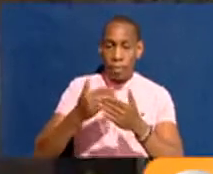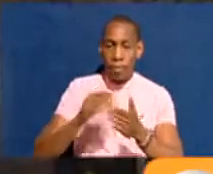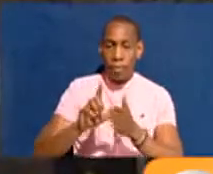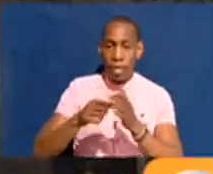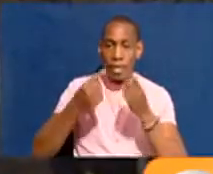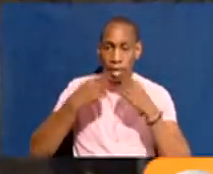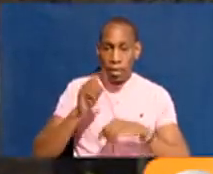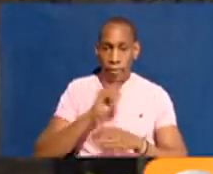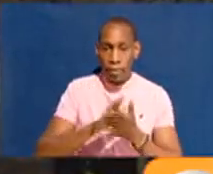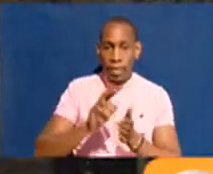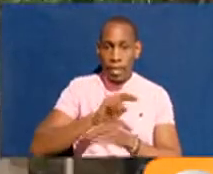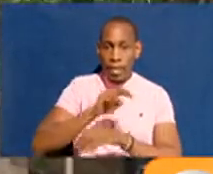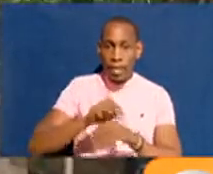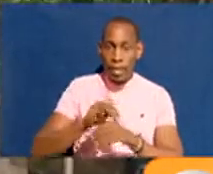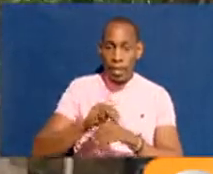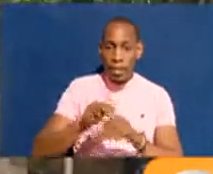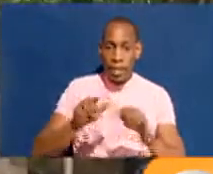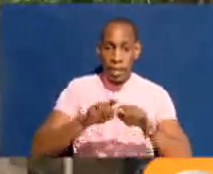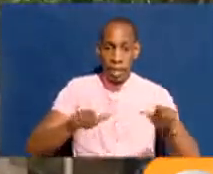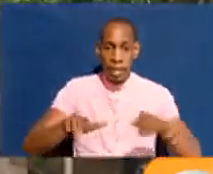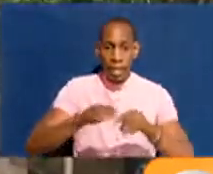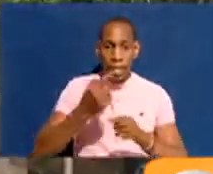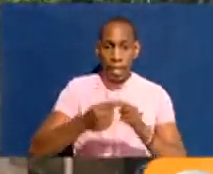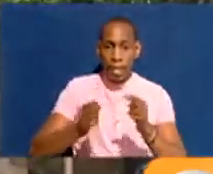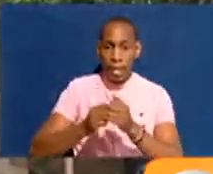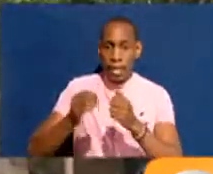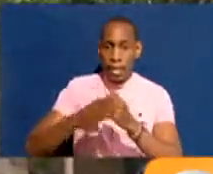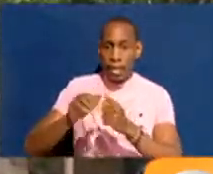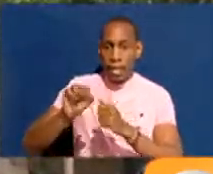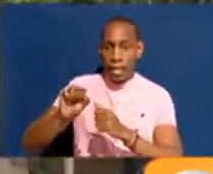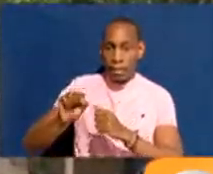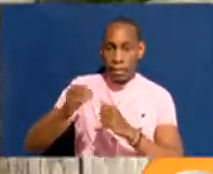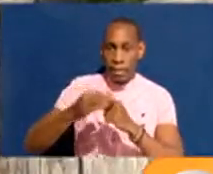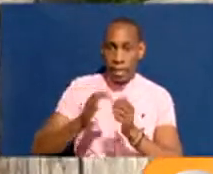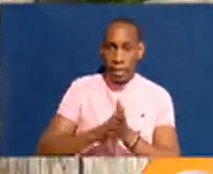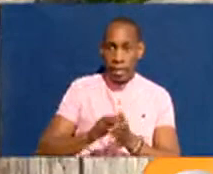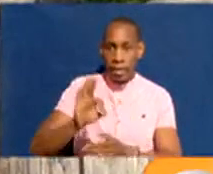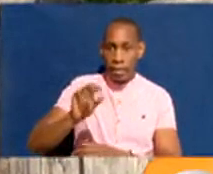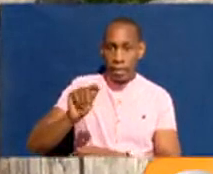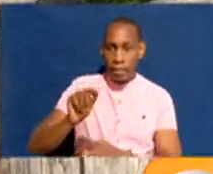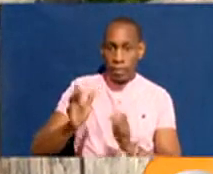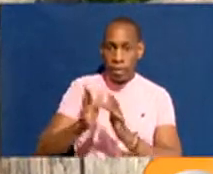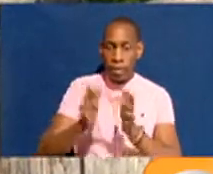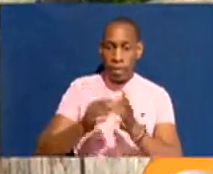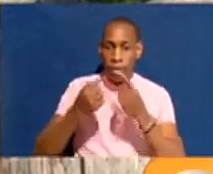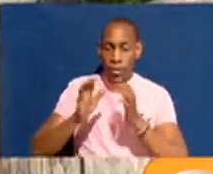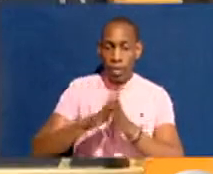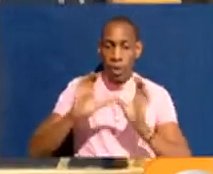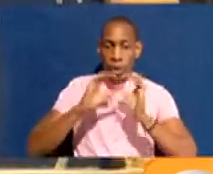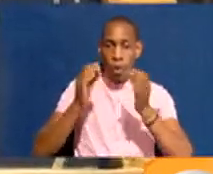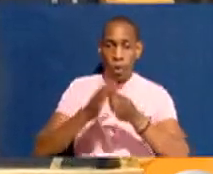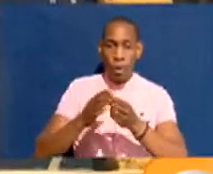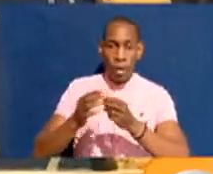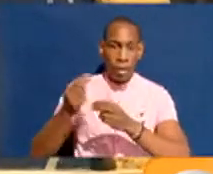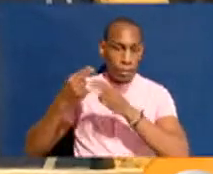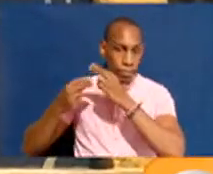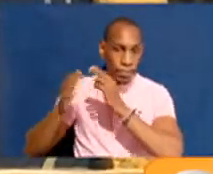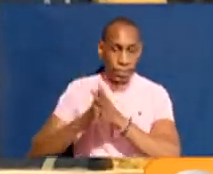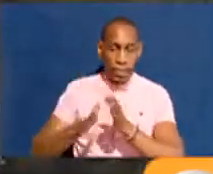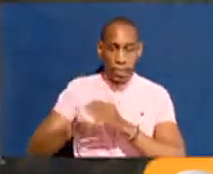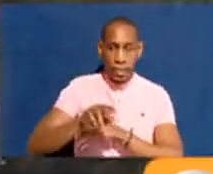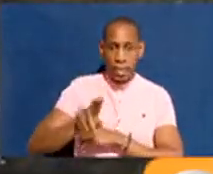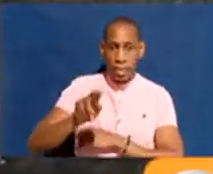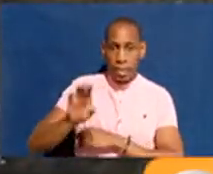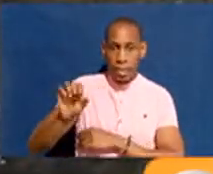was declared a national park in 1958. Fort Jesus was declared a World Heritage Site by UNESCO